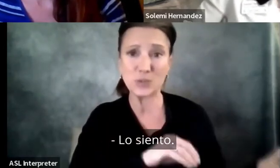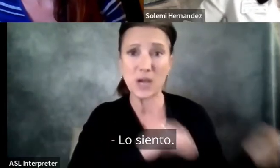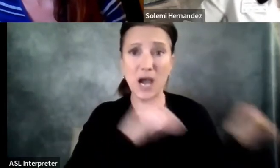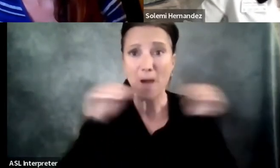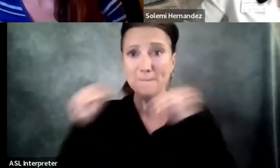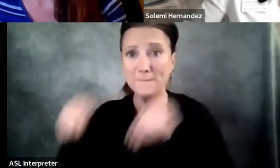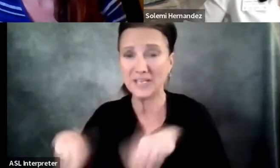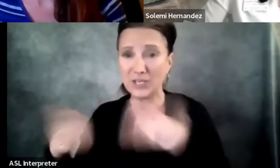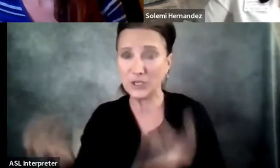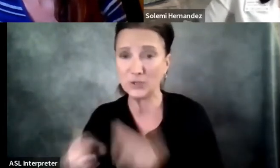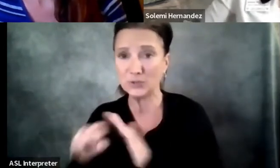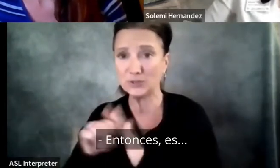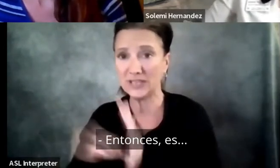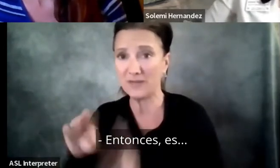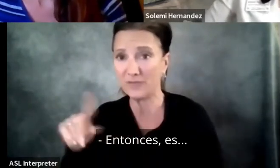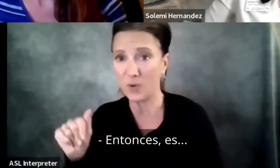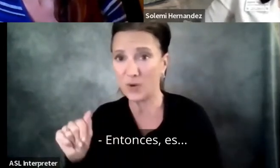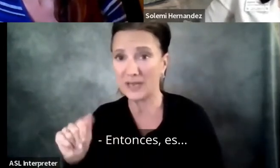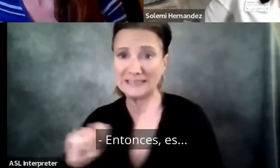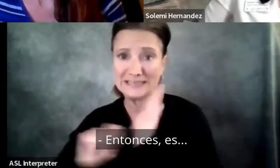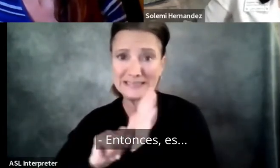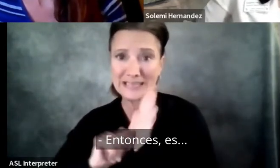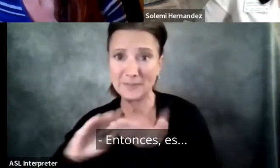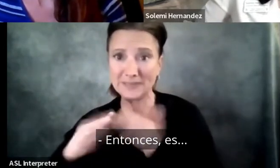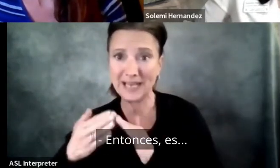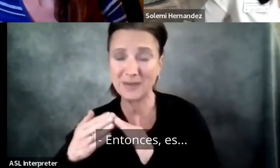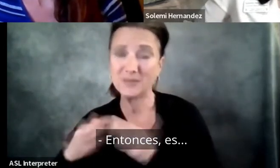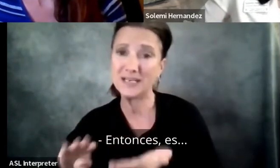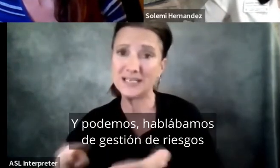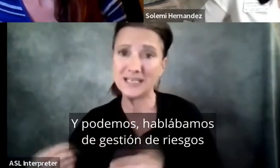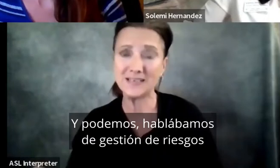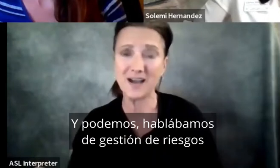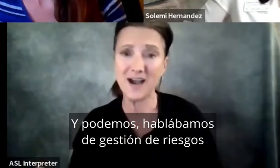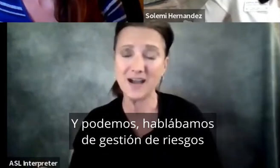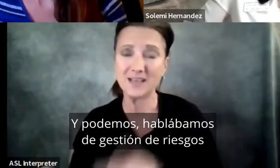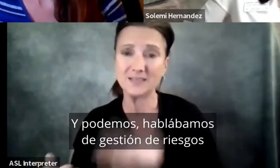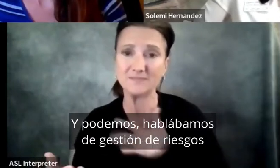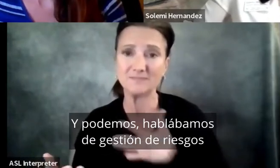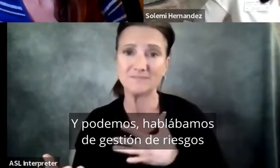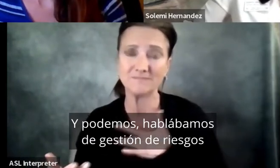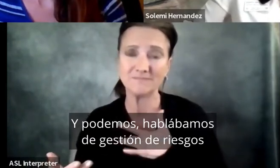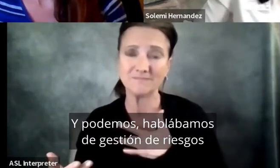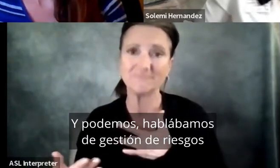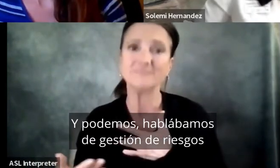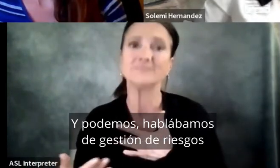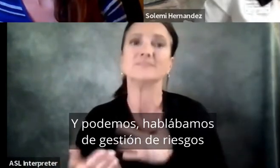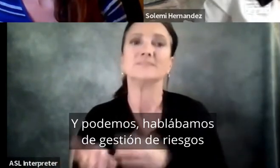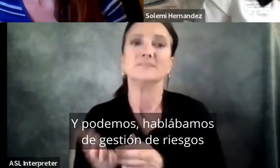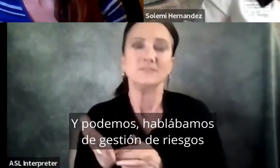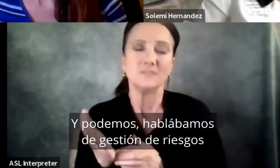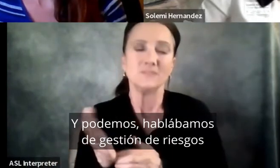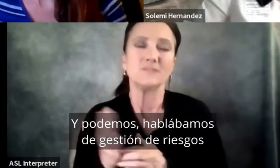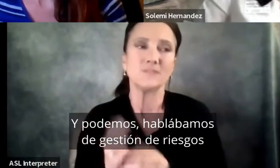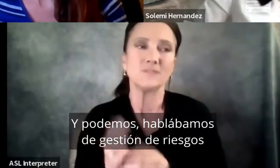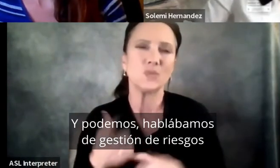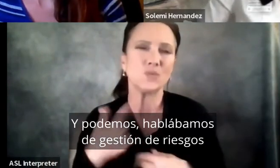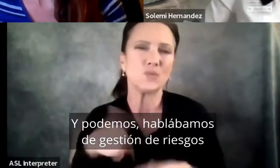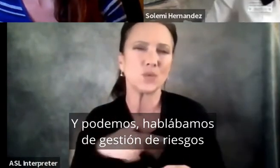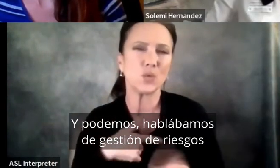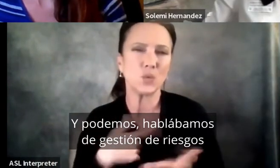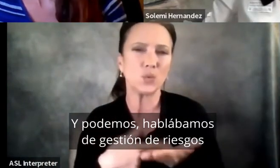Sorry. So, you know, and we can, you know, we were talking about